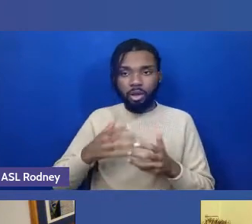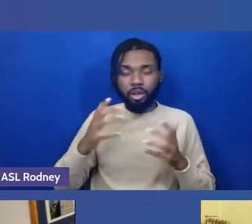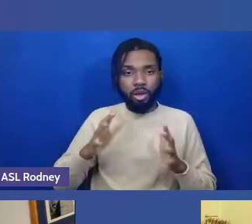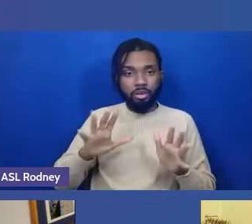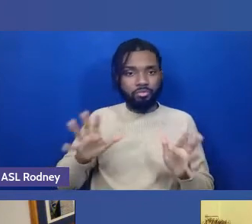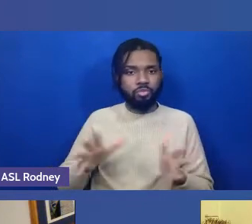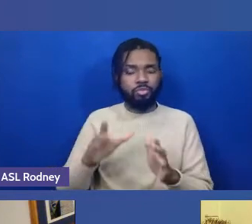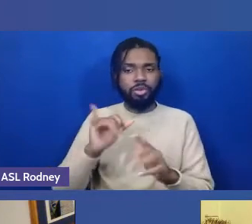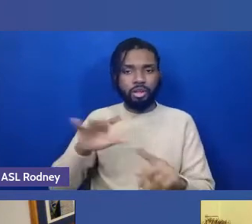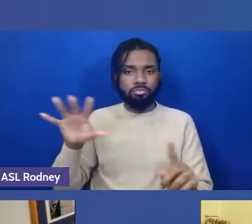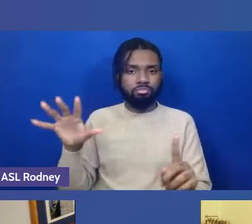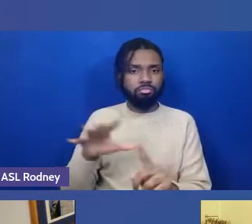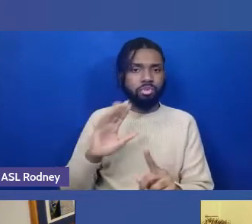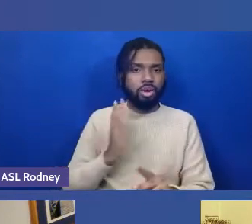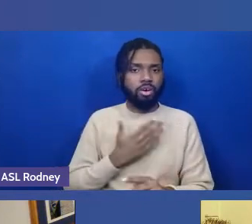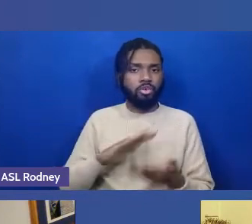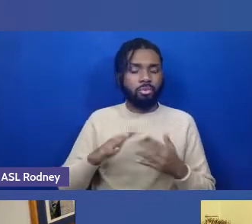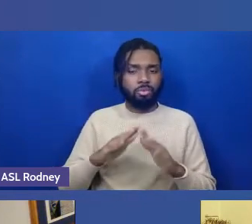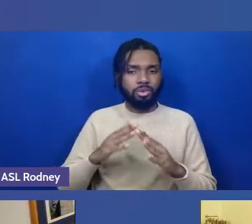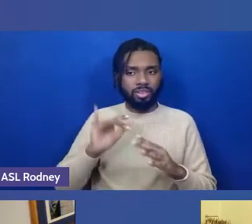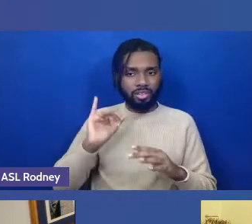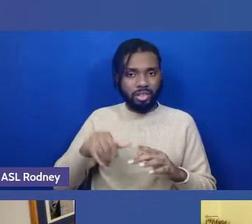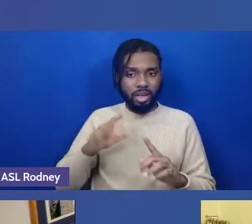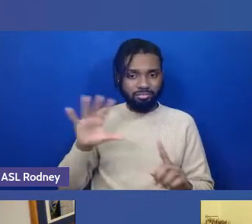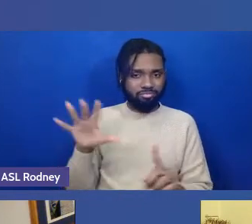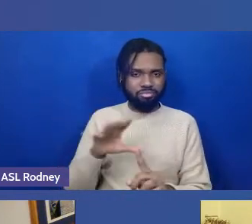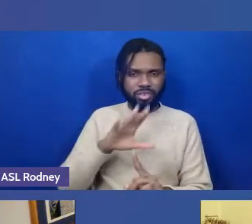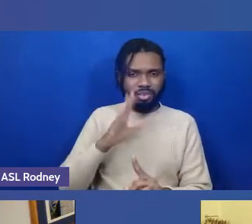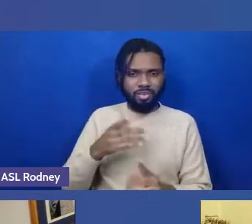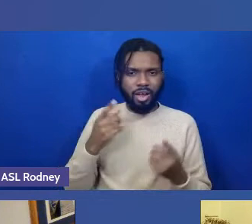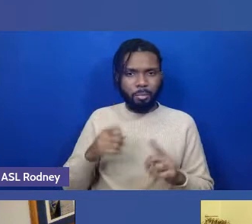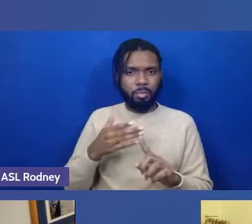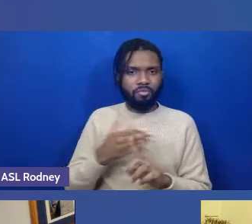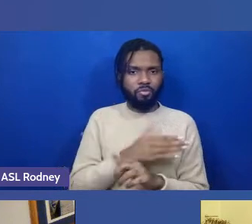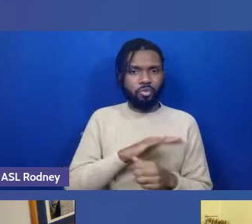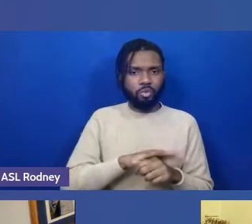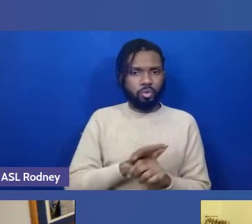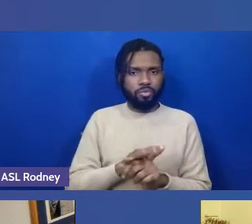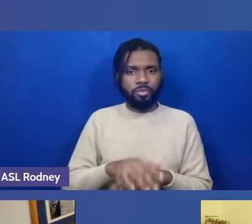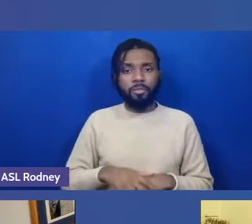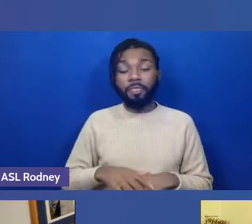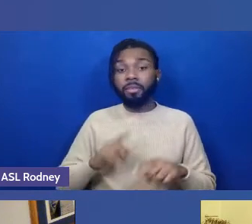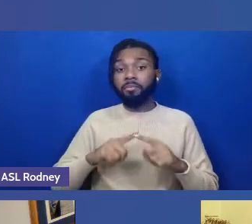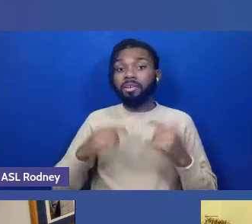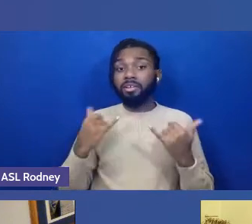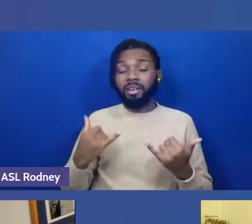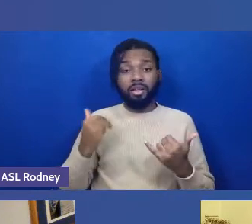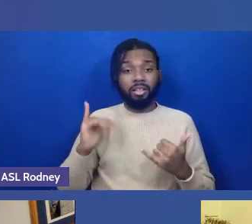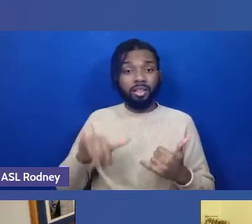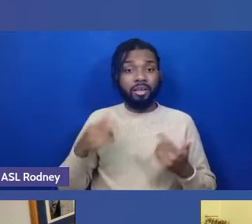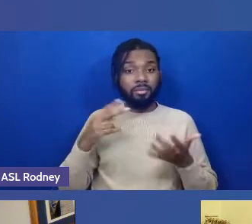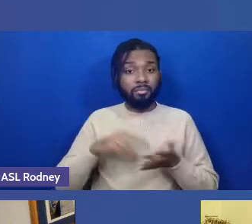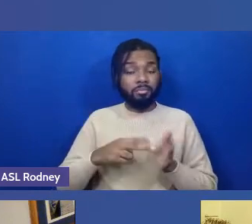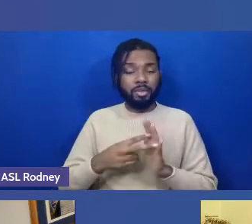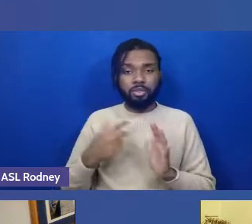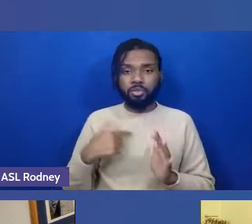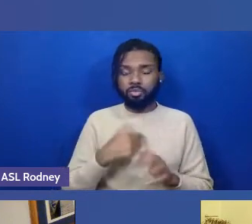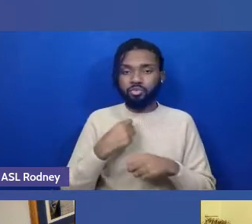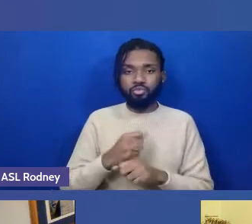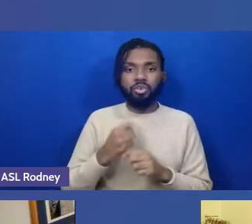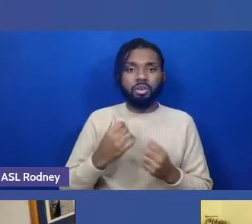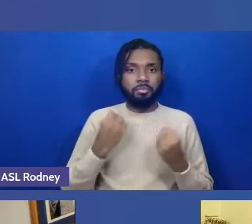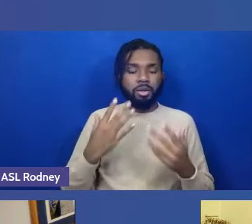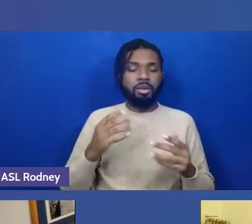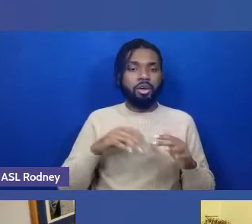true before. Mm-hmm. But what that means is that now we're creating all of these opportunities for access. And